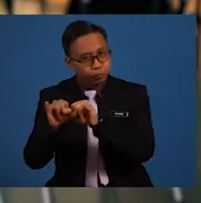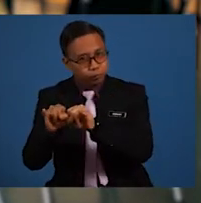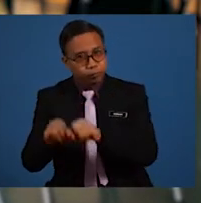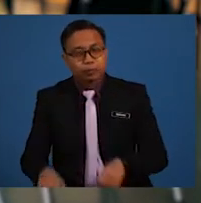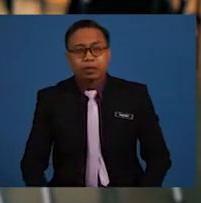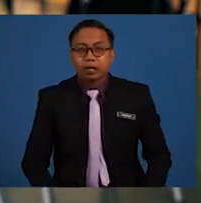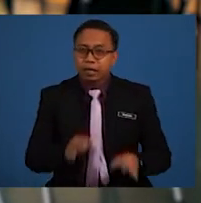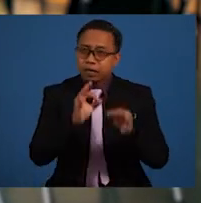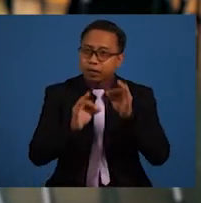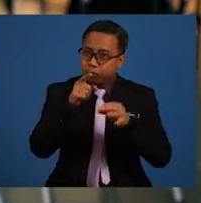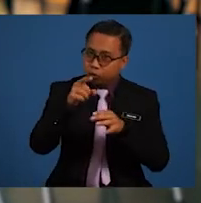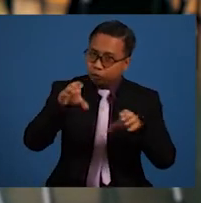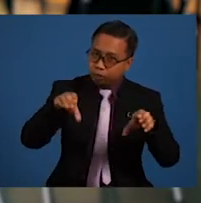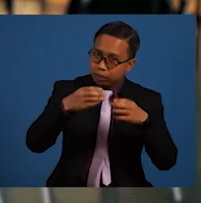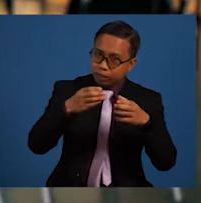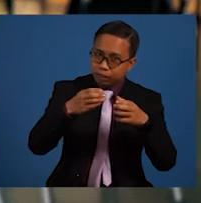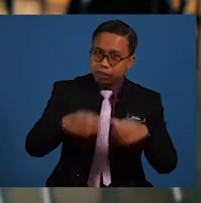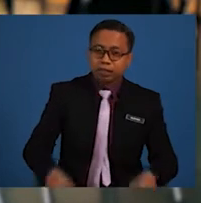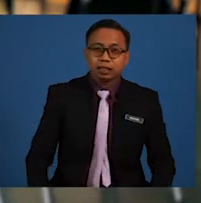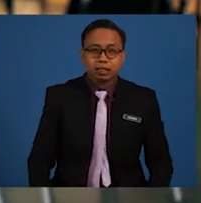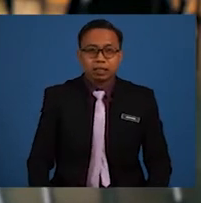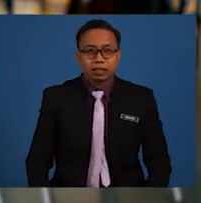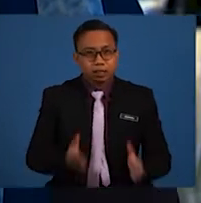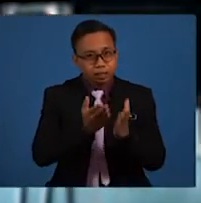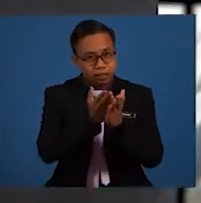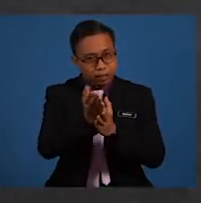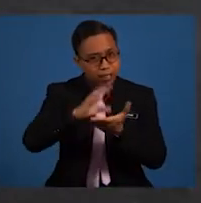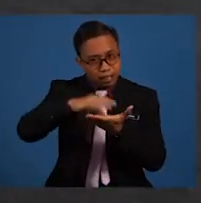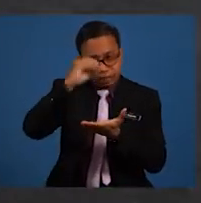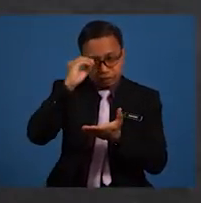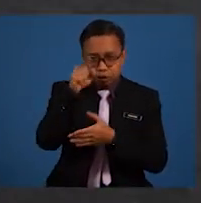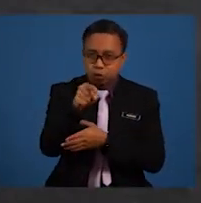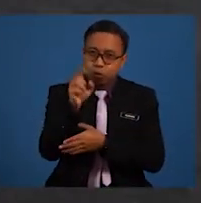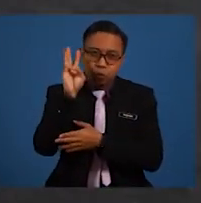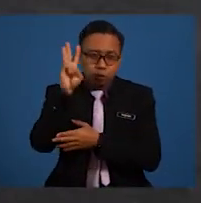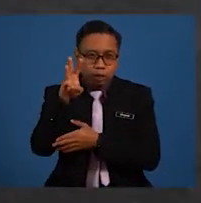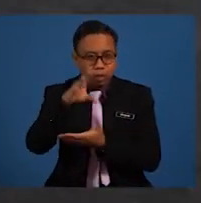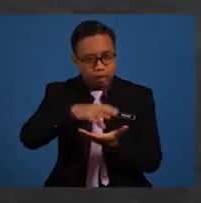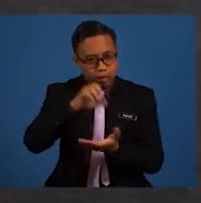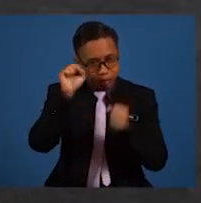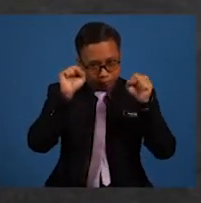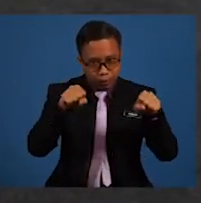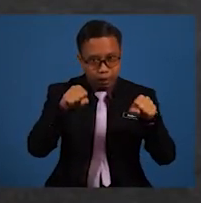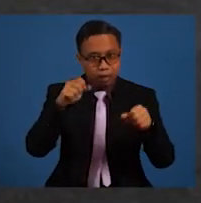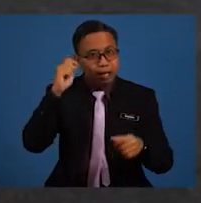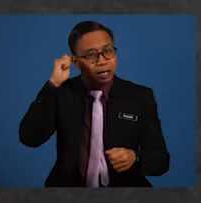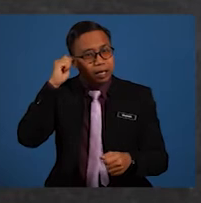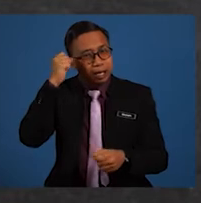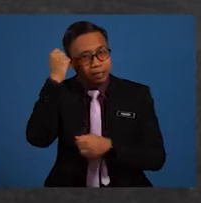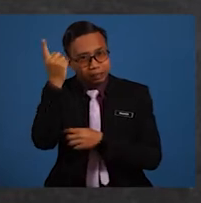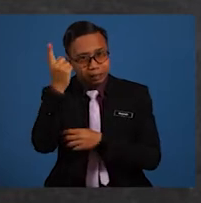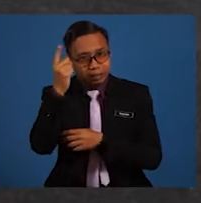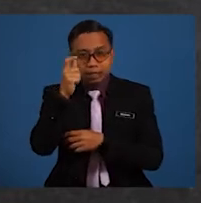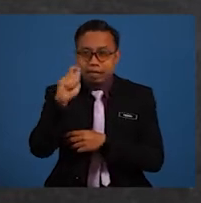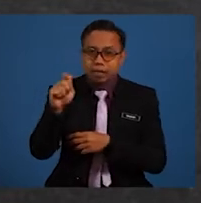If you did, then through this lesson, you were able to understand